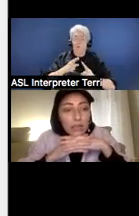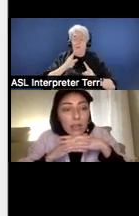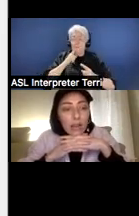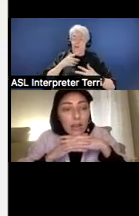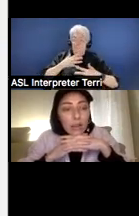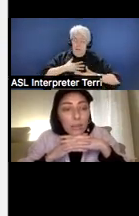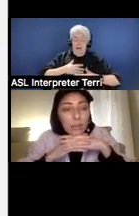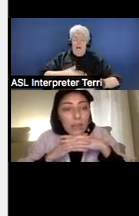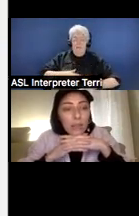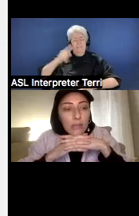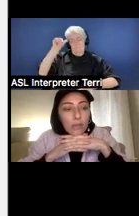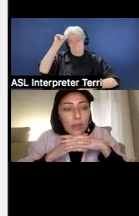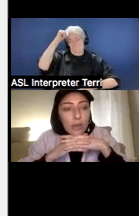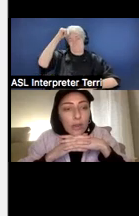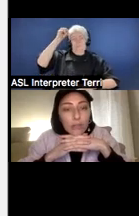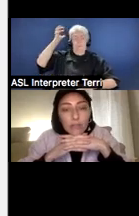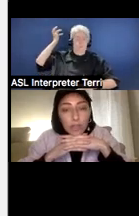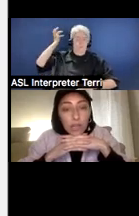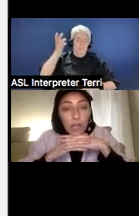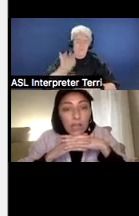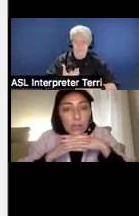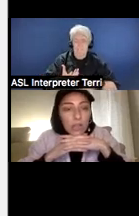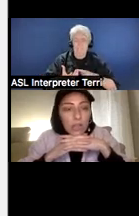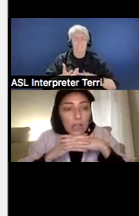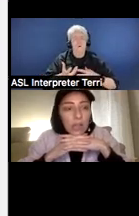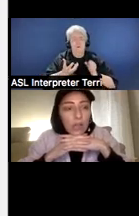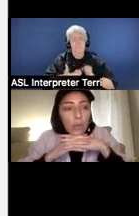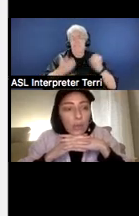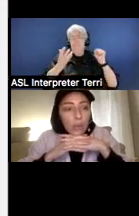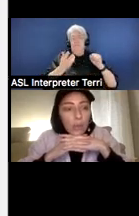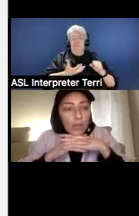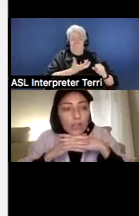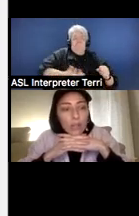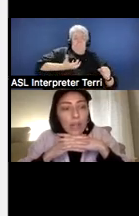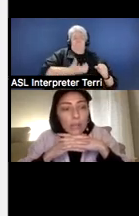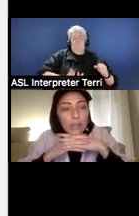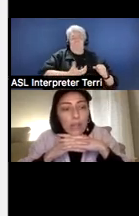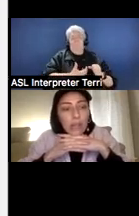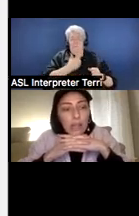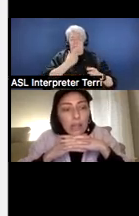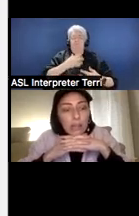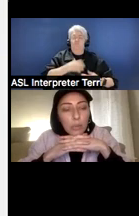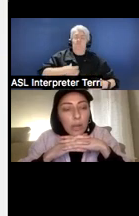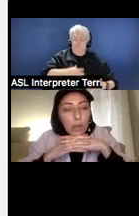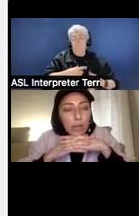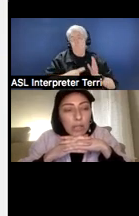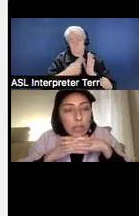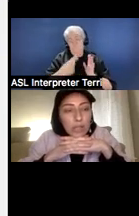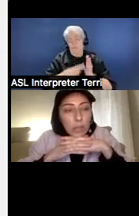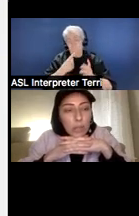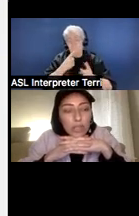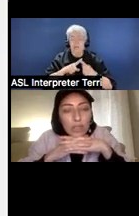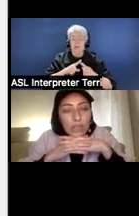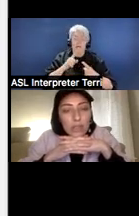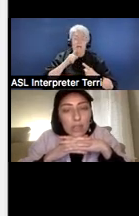that can feel triggering, especially within community sometimes, and can bring up